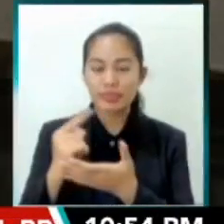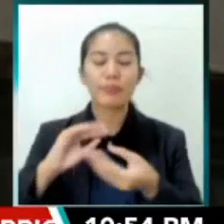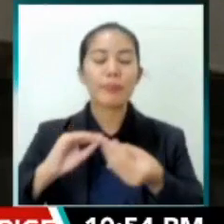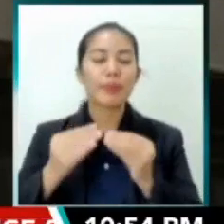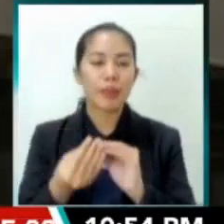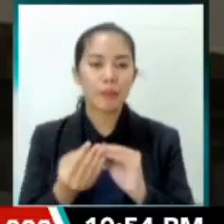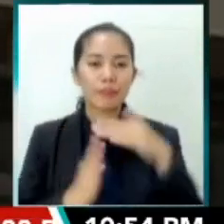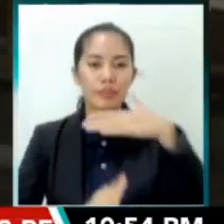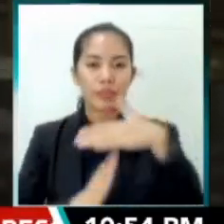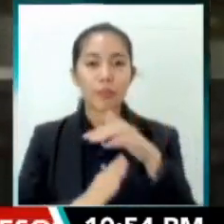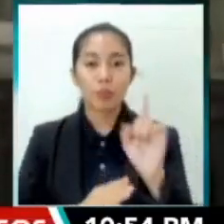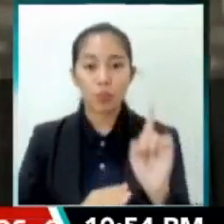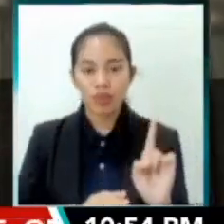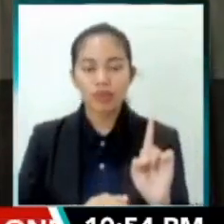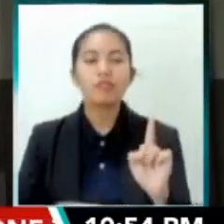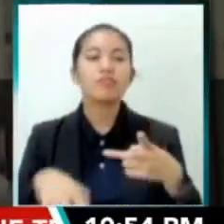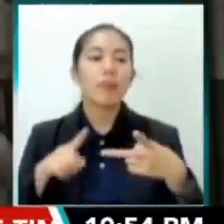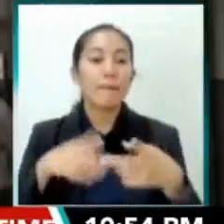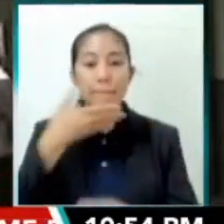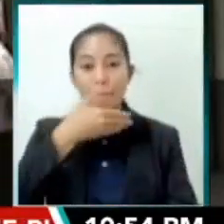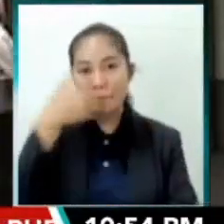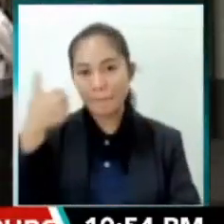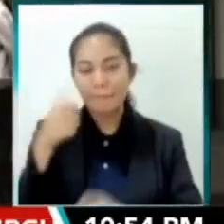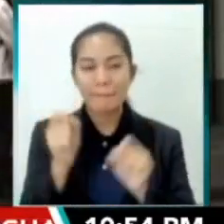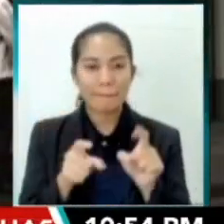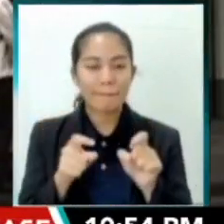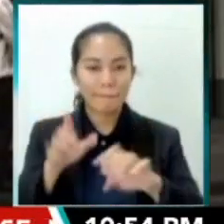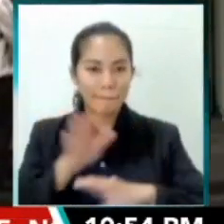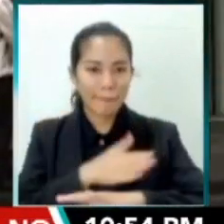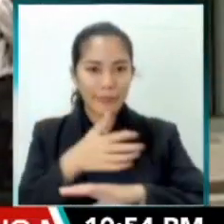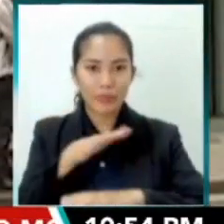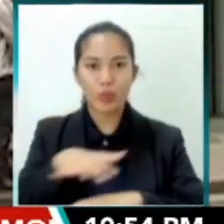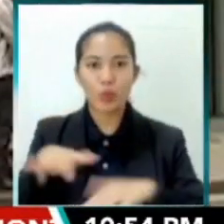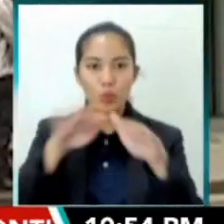best-selling song of the year around the world on shape of you